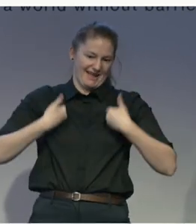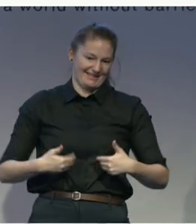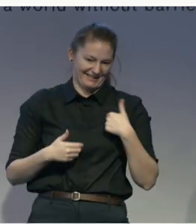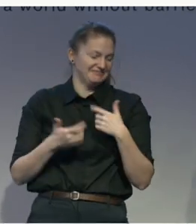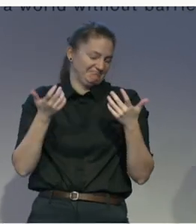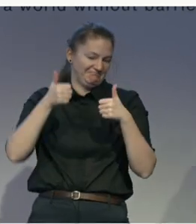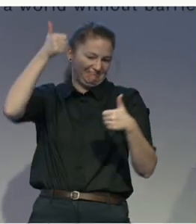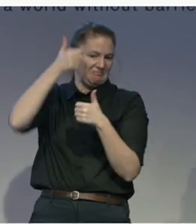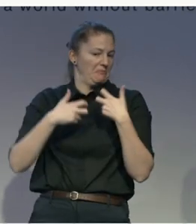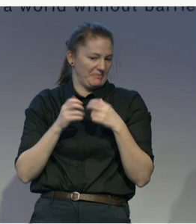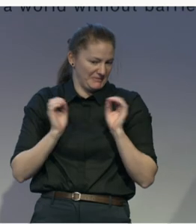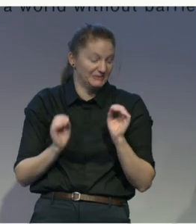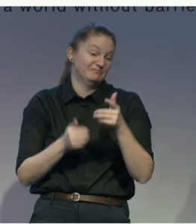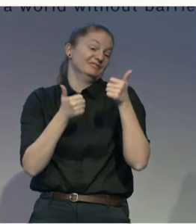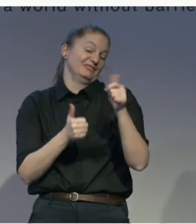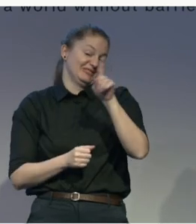point.